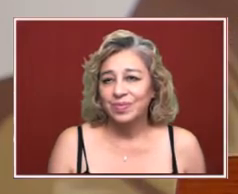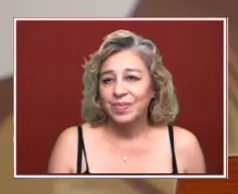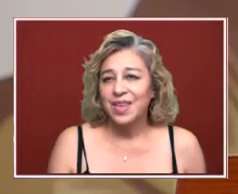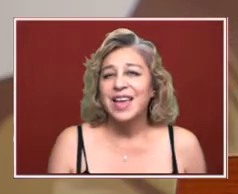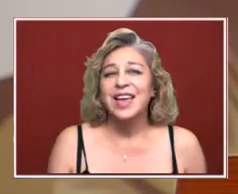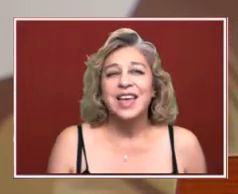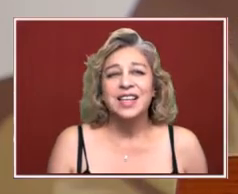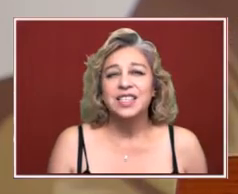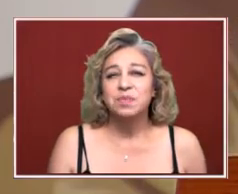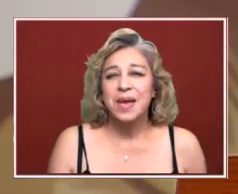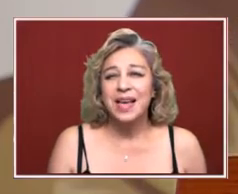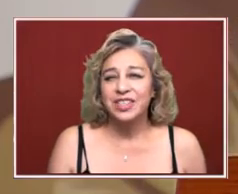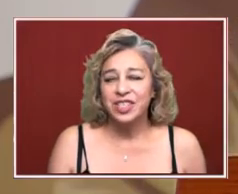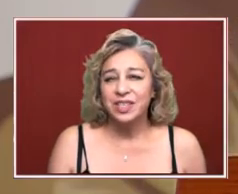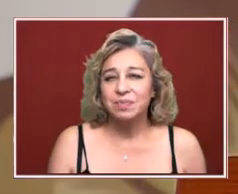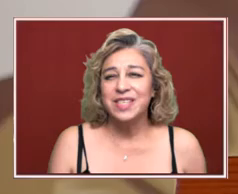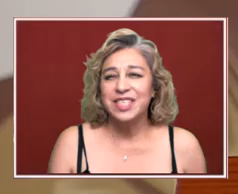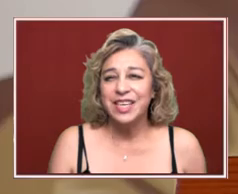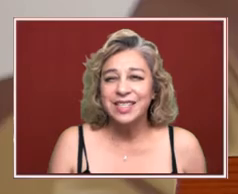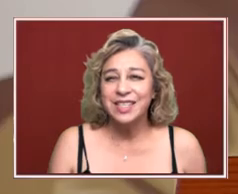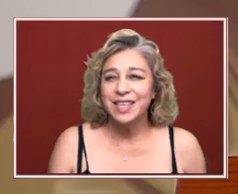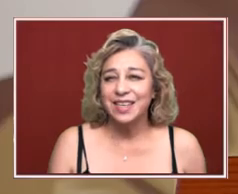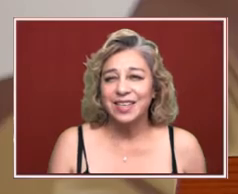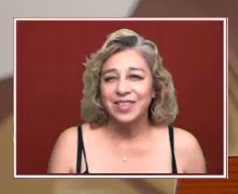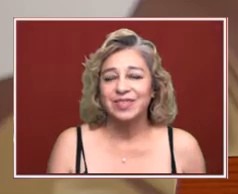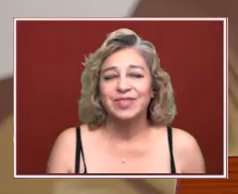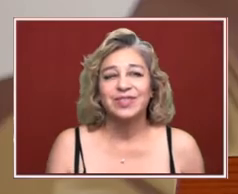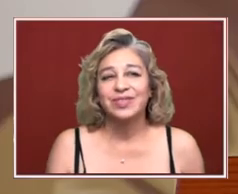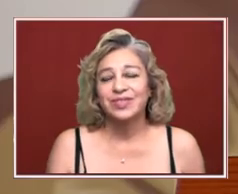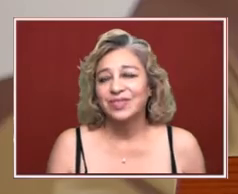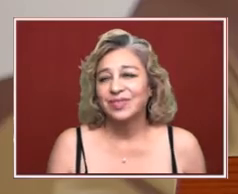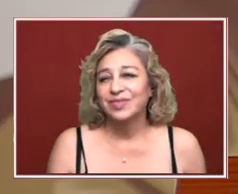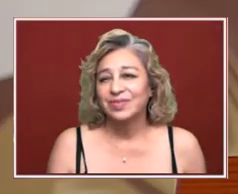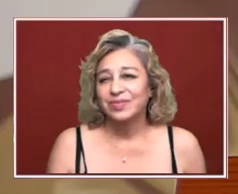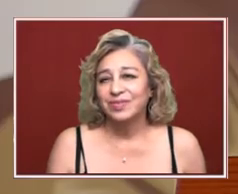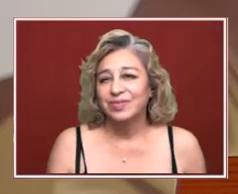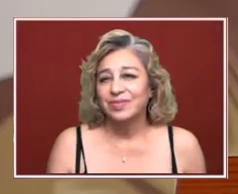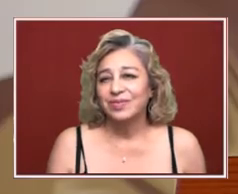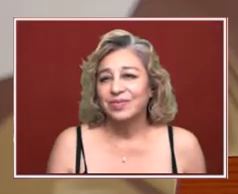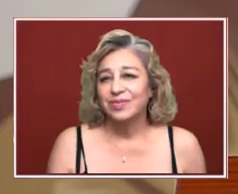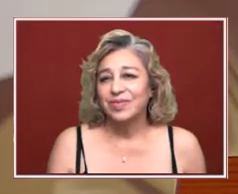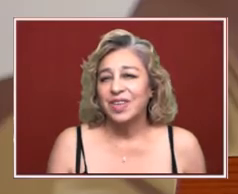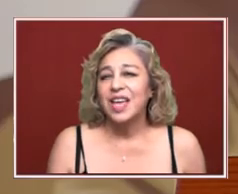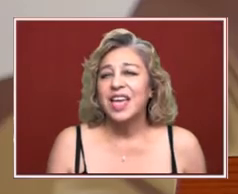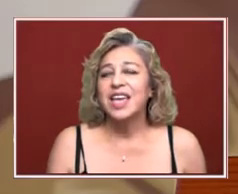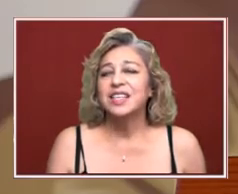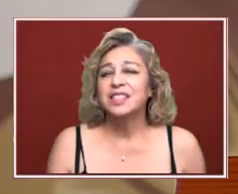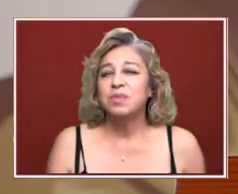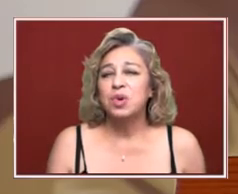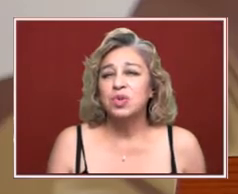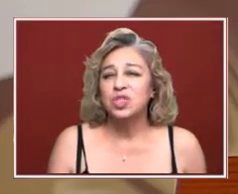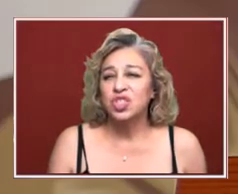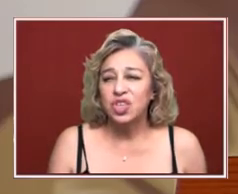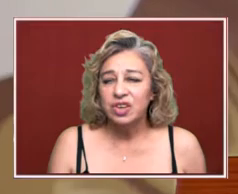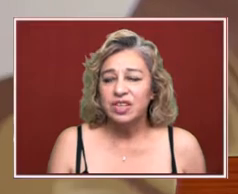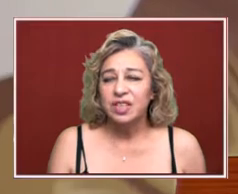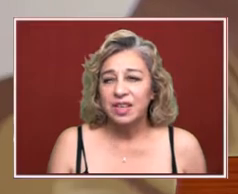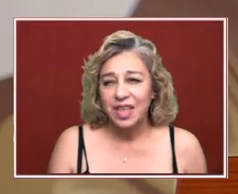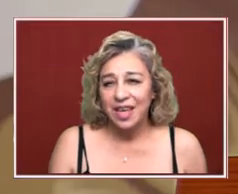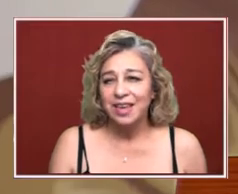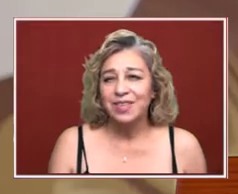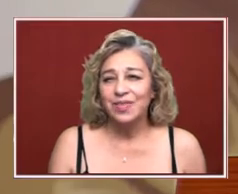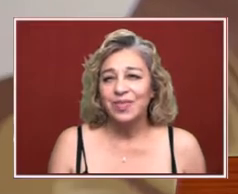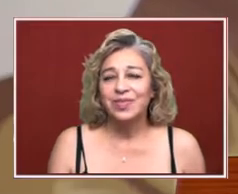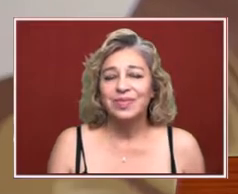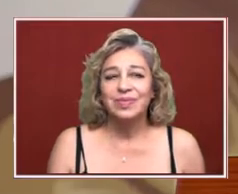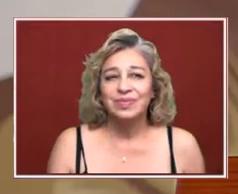magistral. It is majestic. Es lo más acertado. It is the most certain